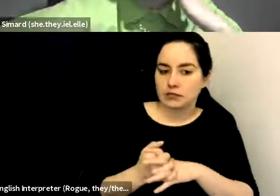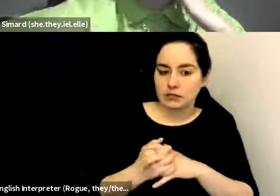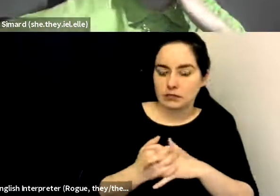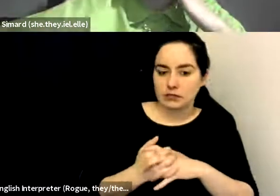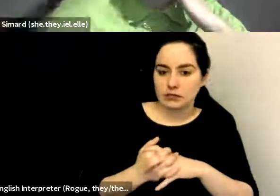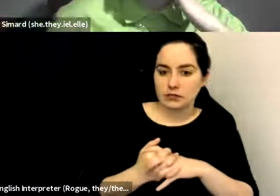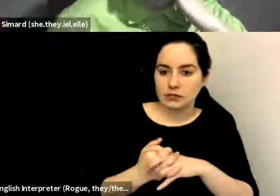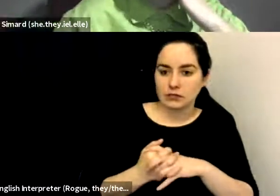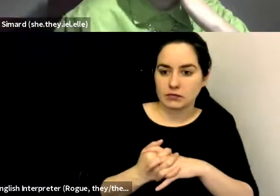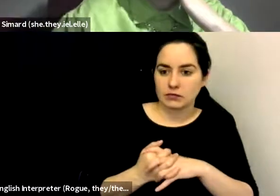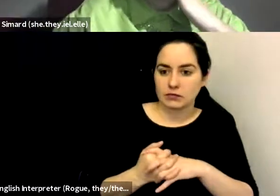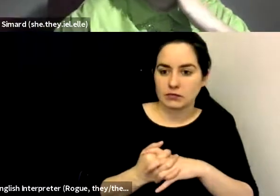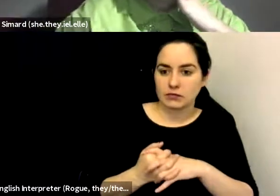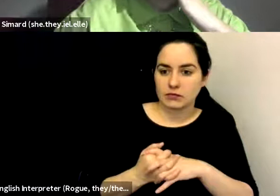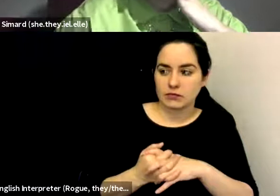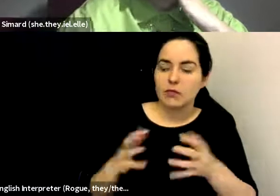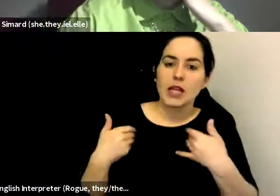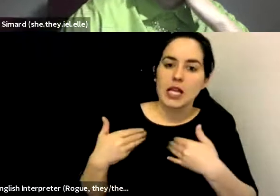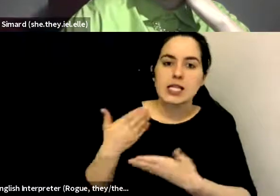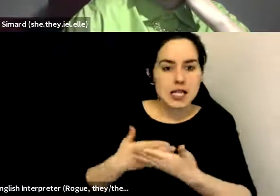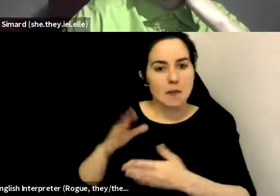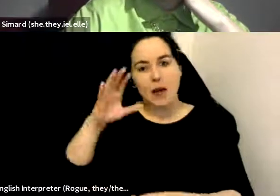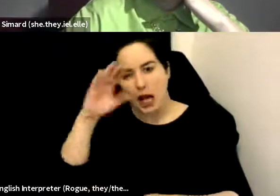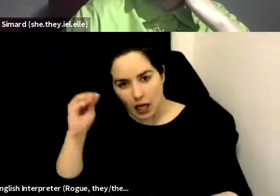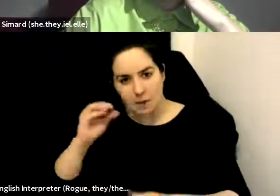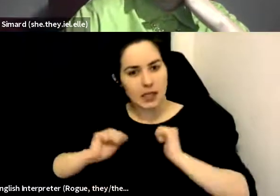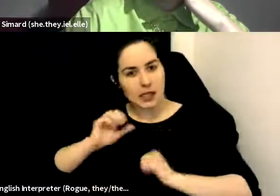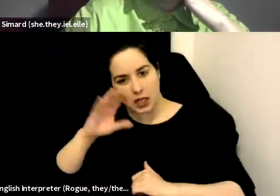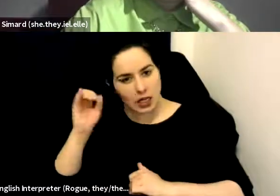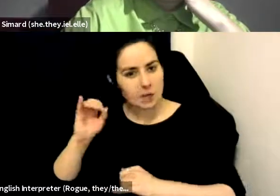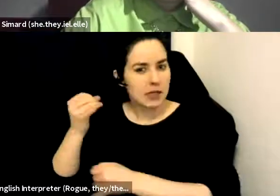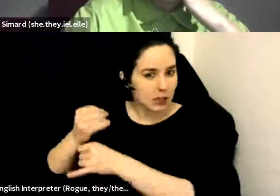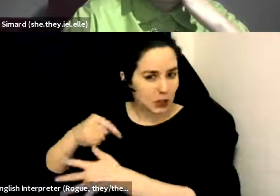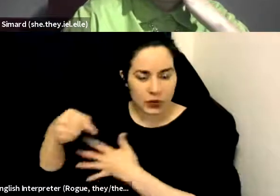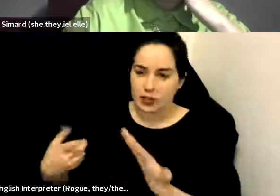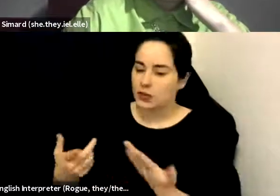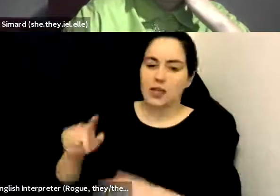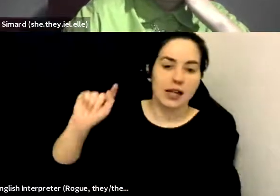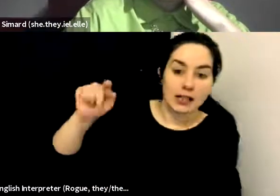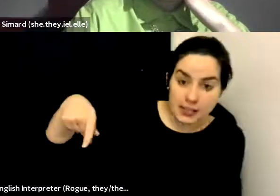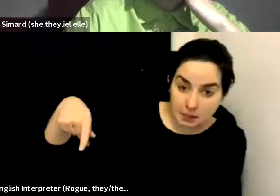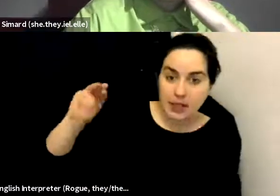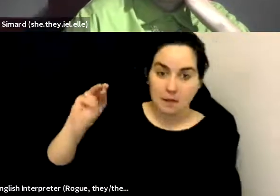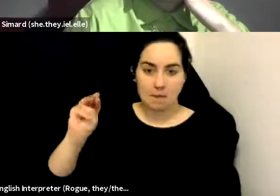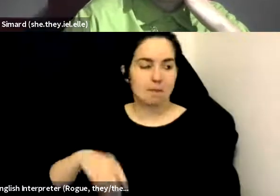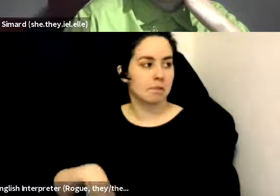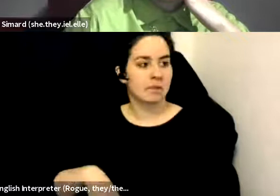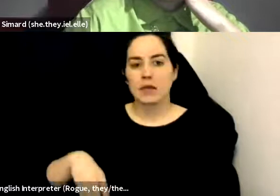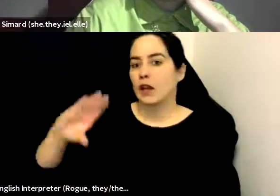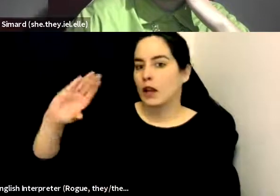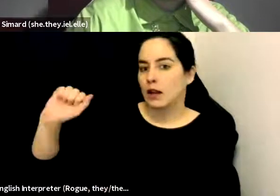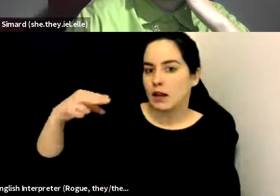the institutions that are doing some really great work. Like, I think about TPM and I think about Cahoots, and